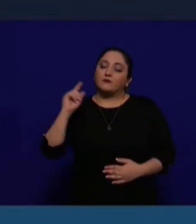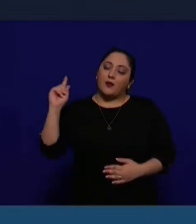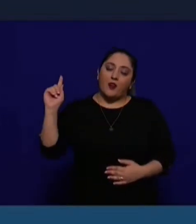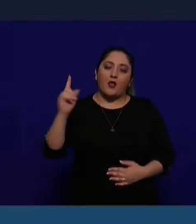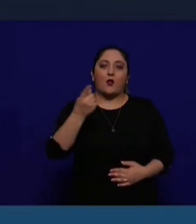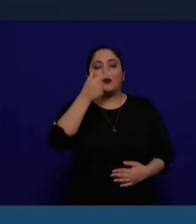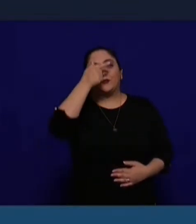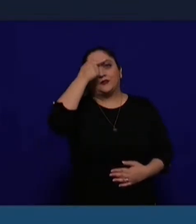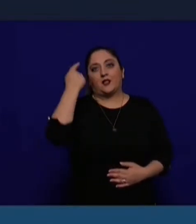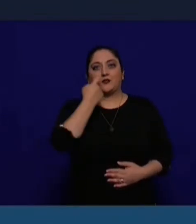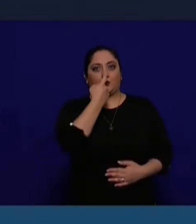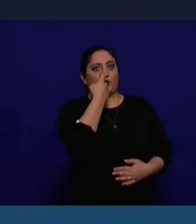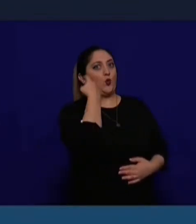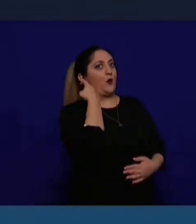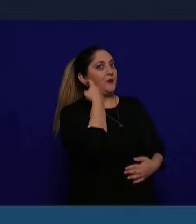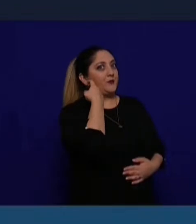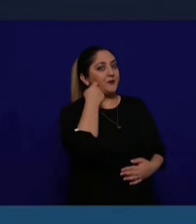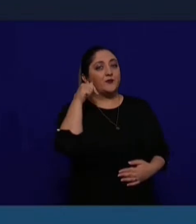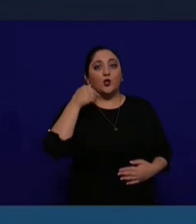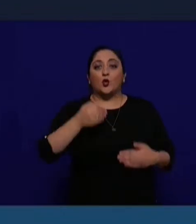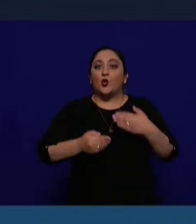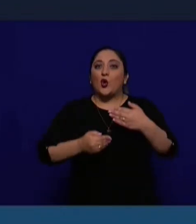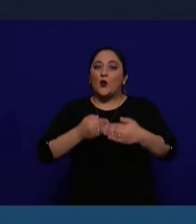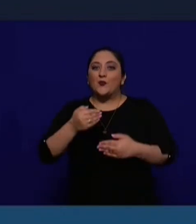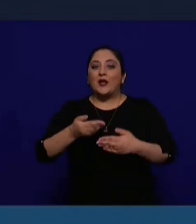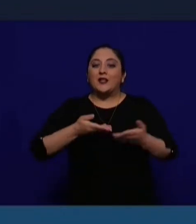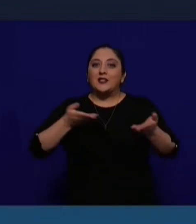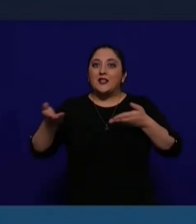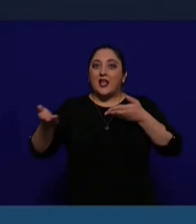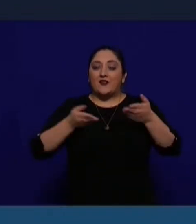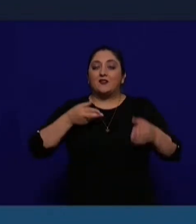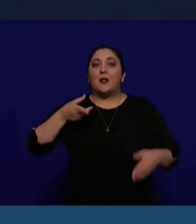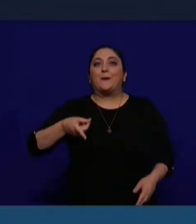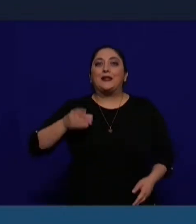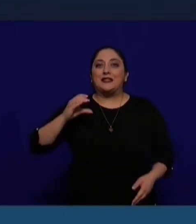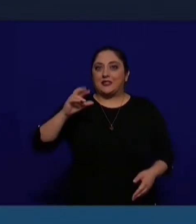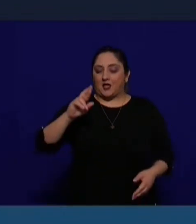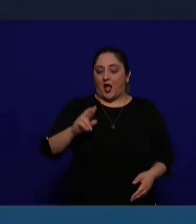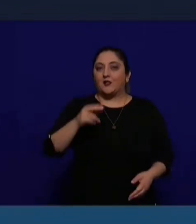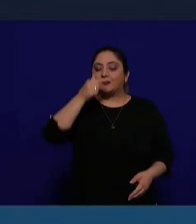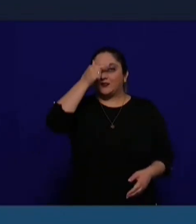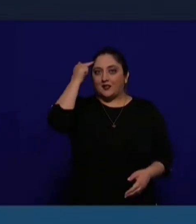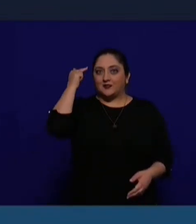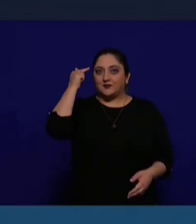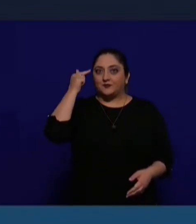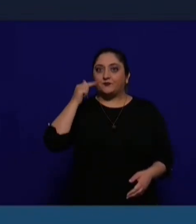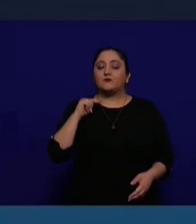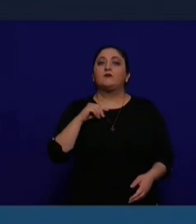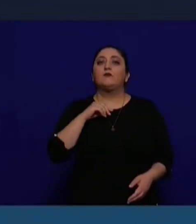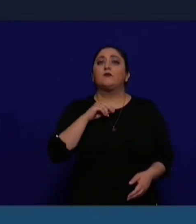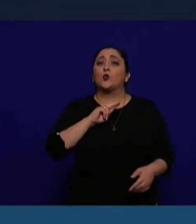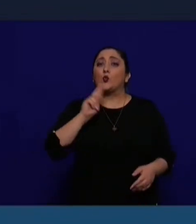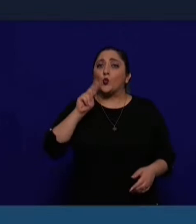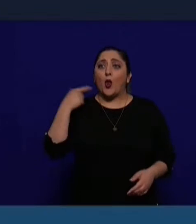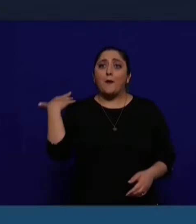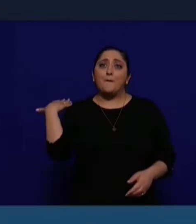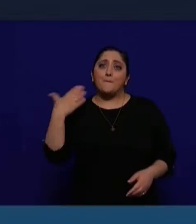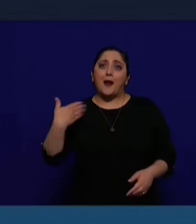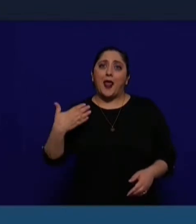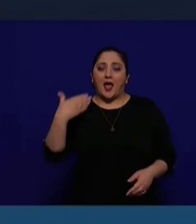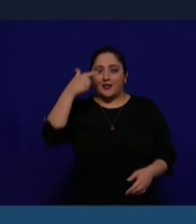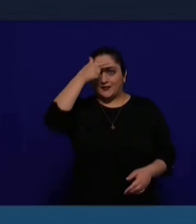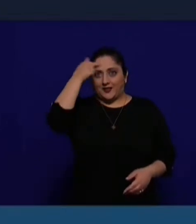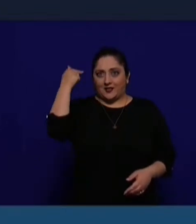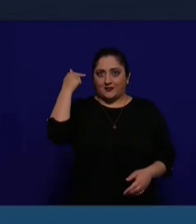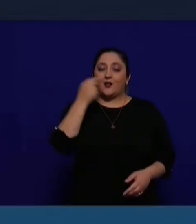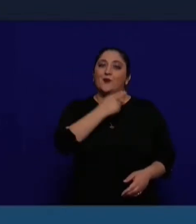Aħna bqajna għaddejjin li noffru il-PCR tests kemm PCRs u kif ukoll rapid testing kemm minn Malta